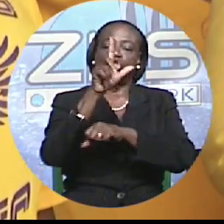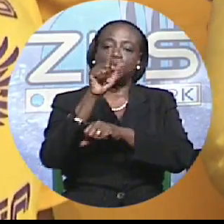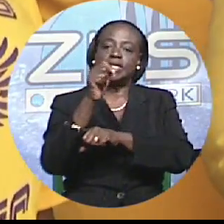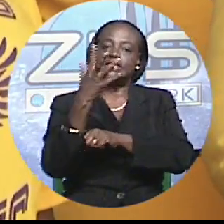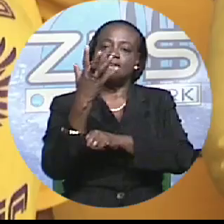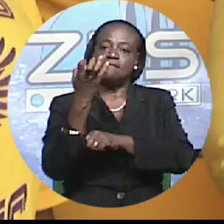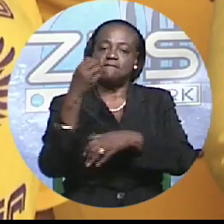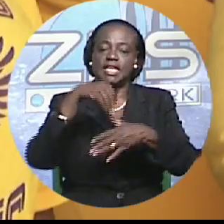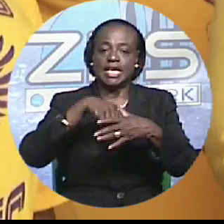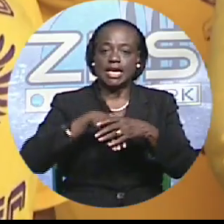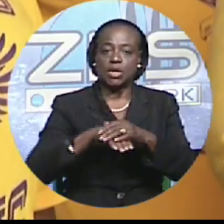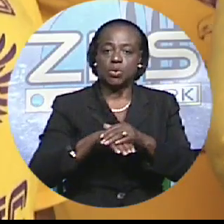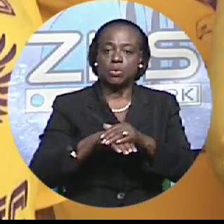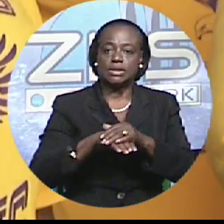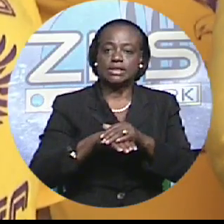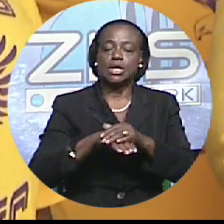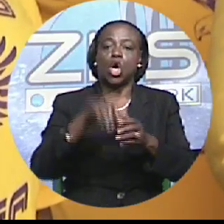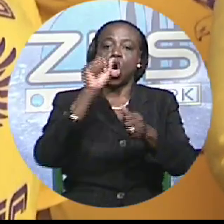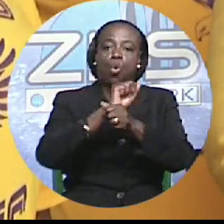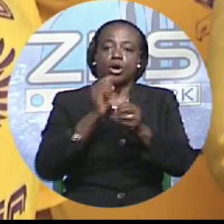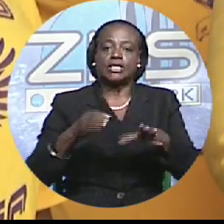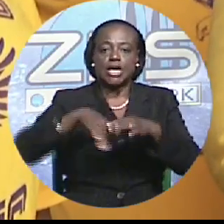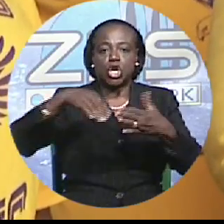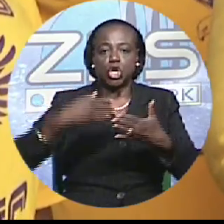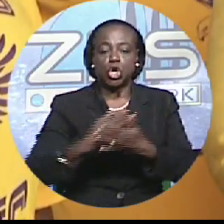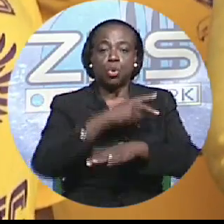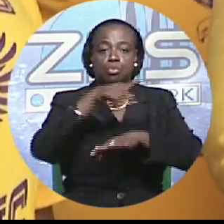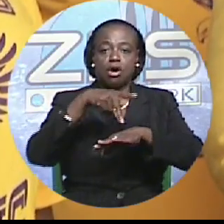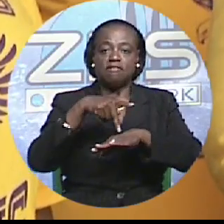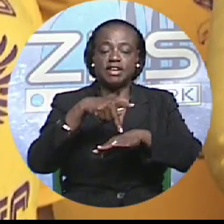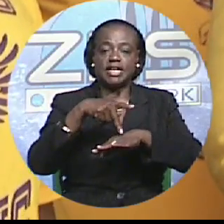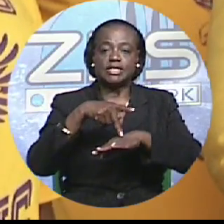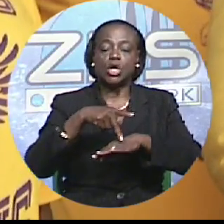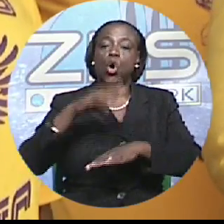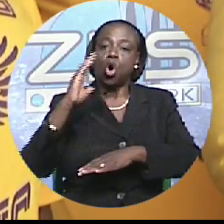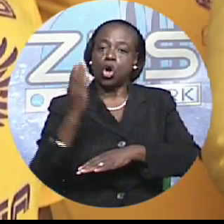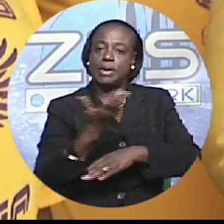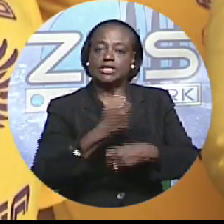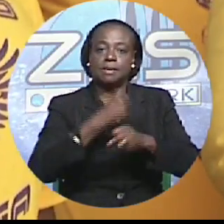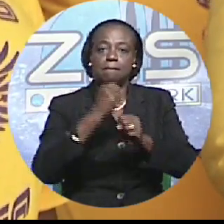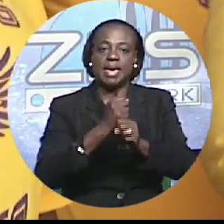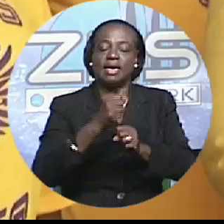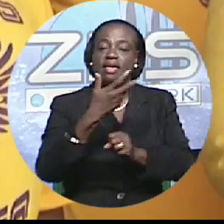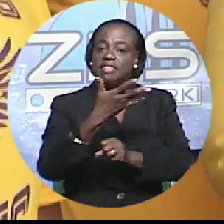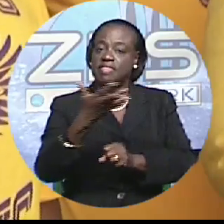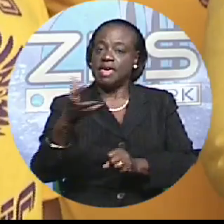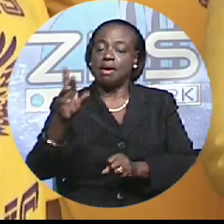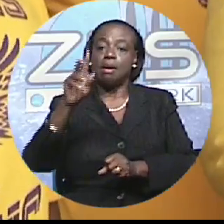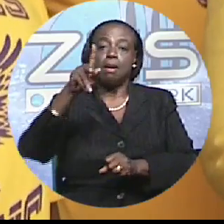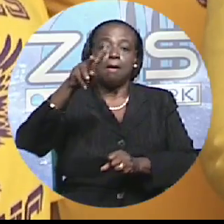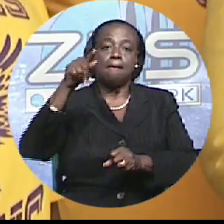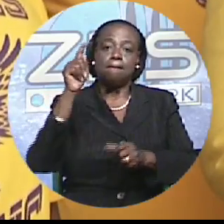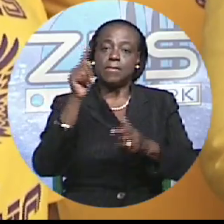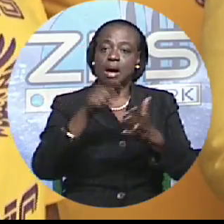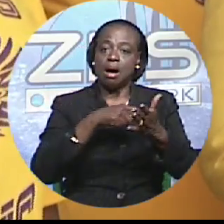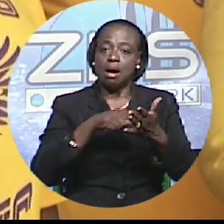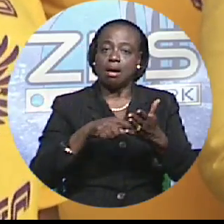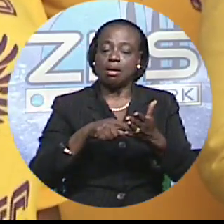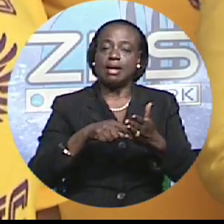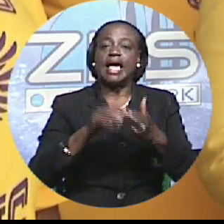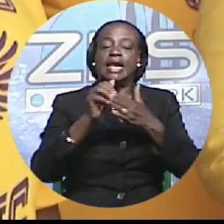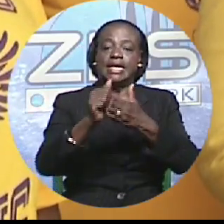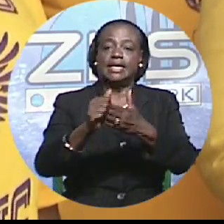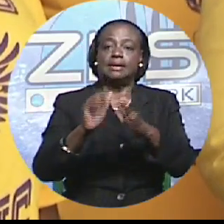2015, includes employees in New Providence who have committed to make their mark at the Broadcasting Corporation, guided by team leader